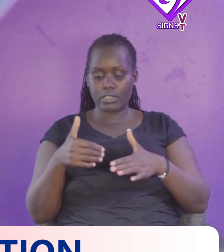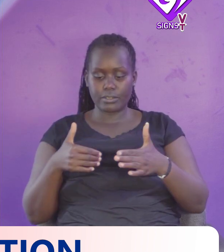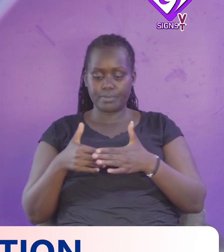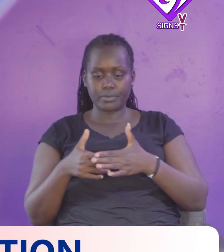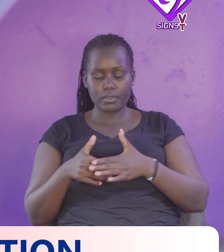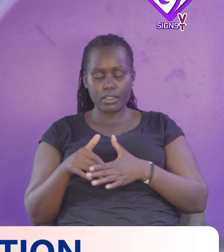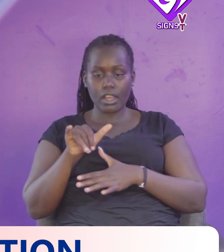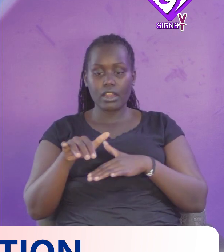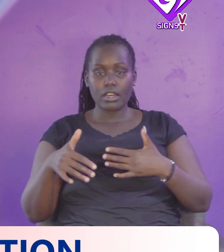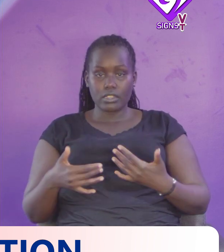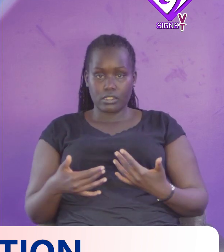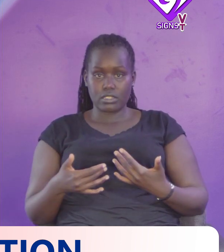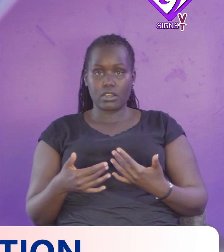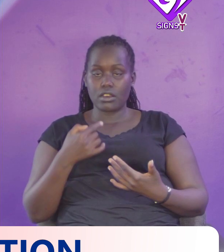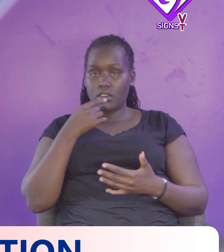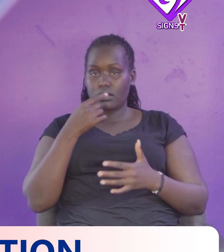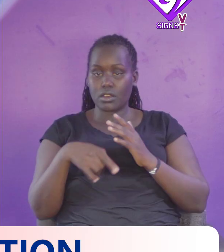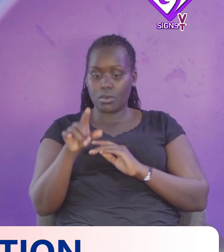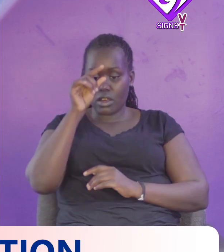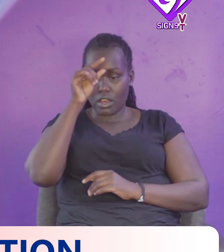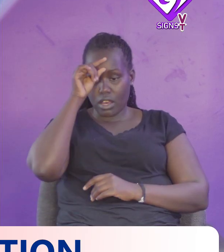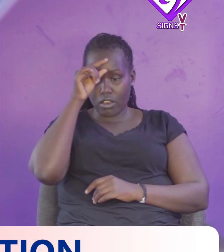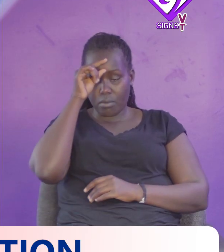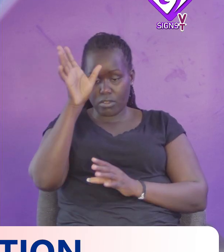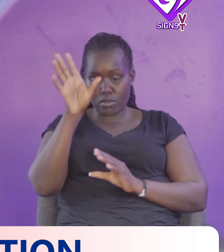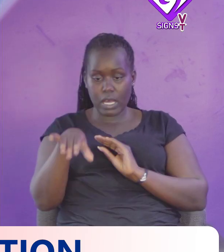So that's why I'm saying that the government should increase.